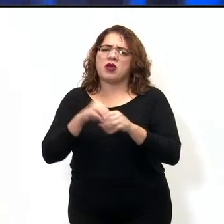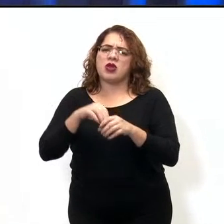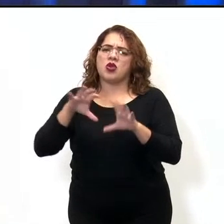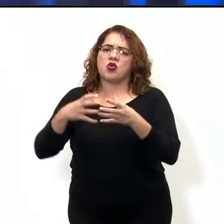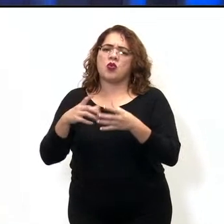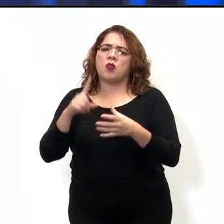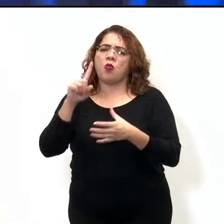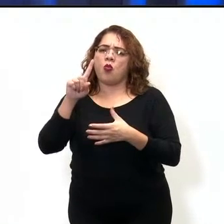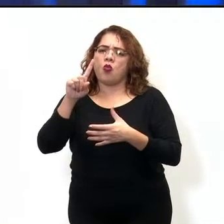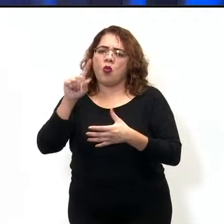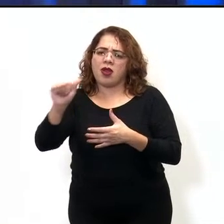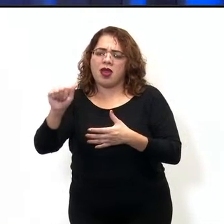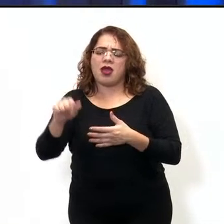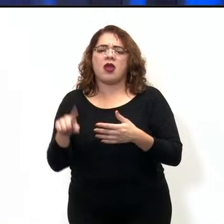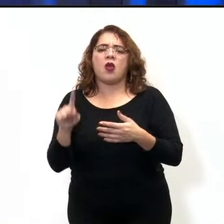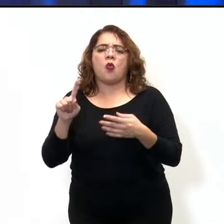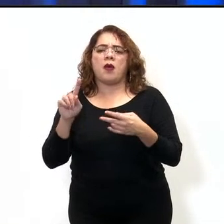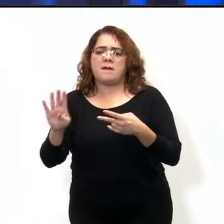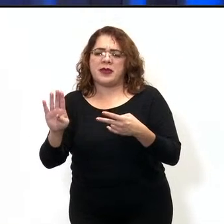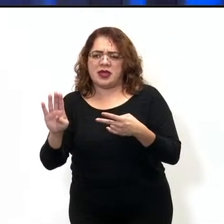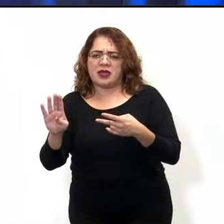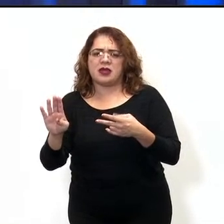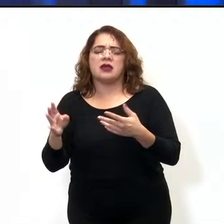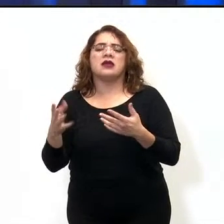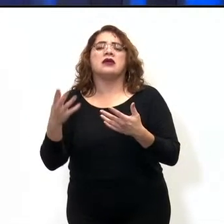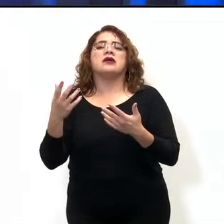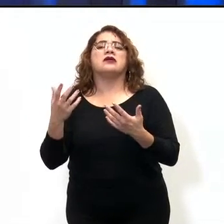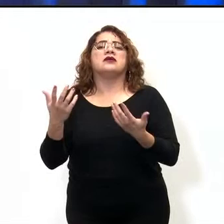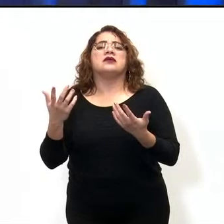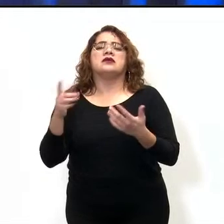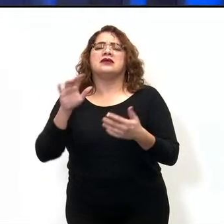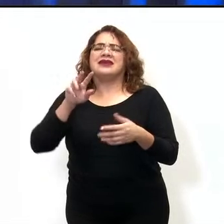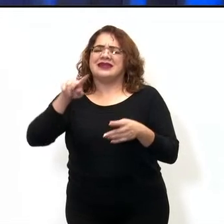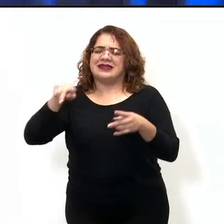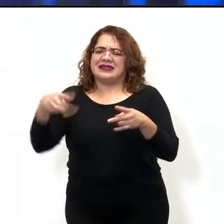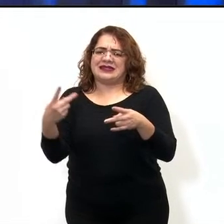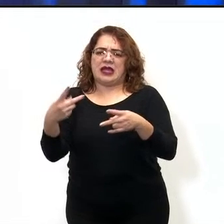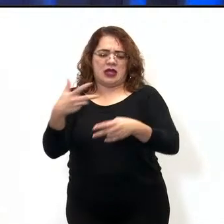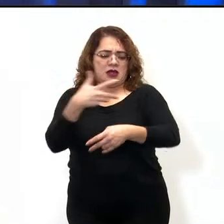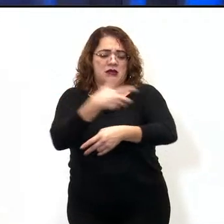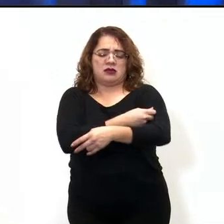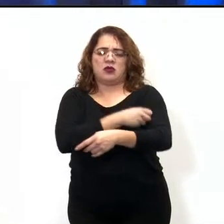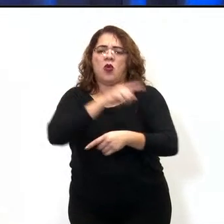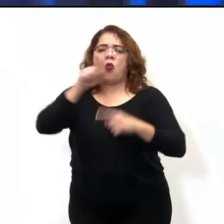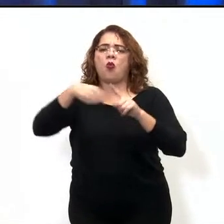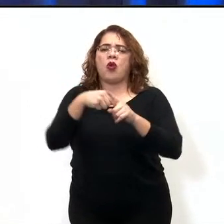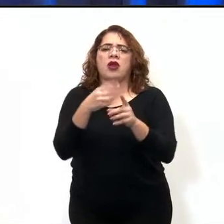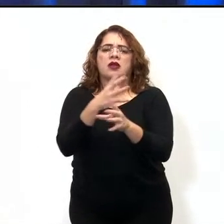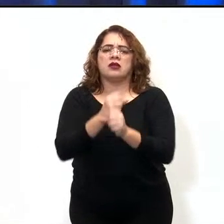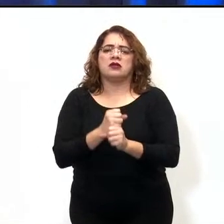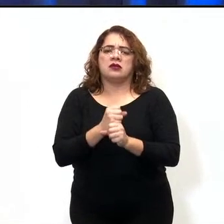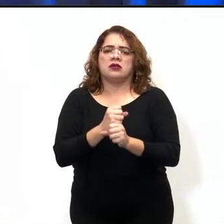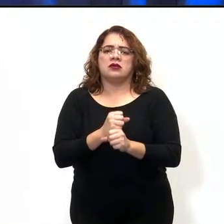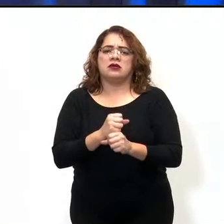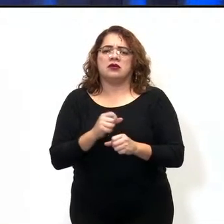many people are in 1B, and how long you think it'll take to administer the second doses for these people?